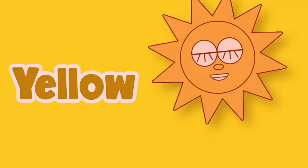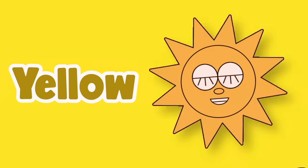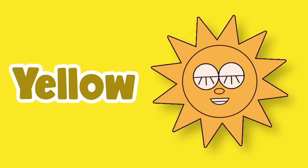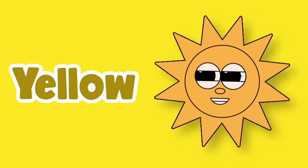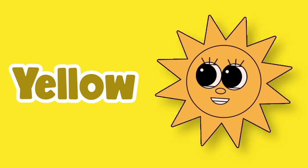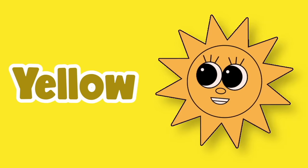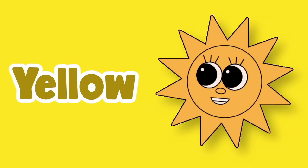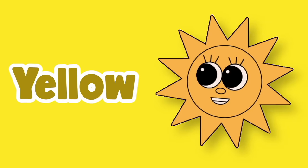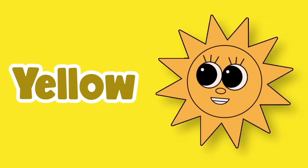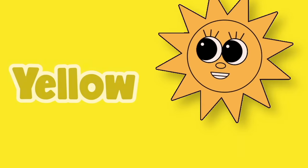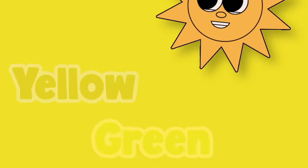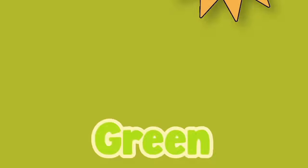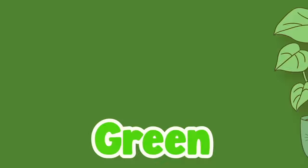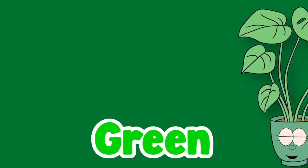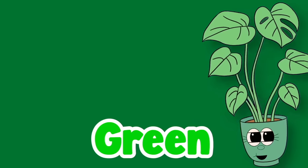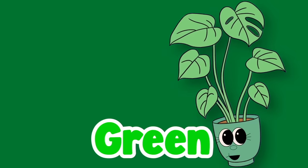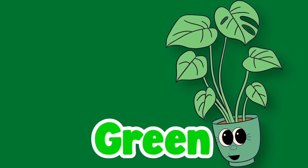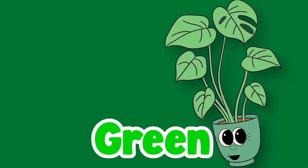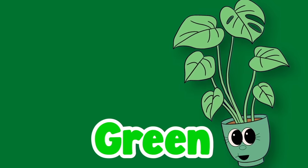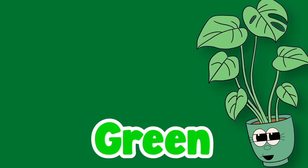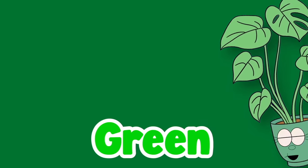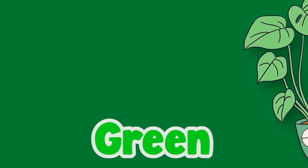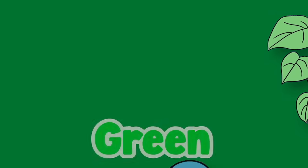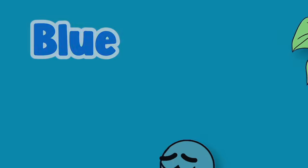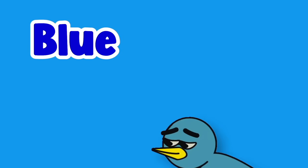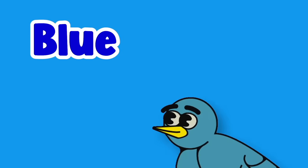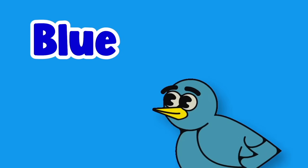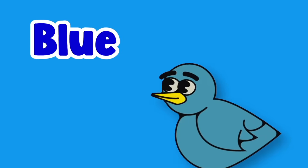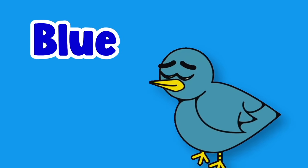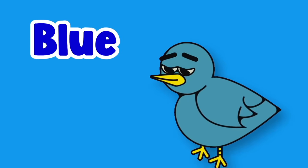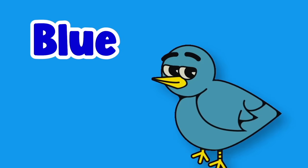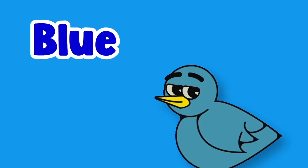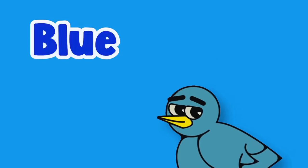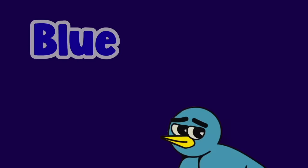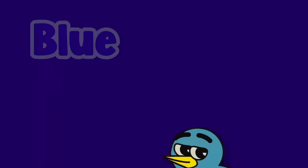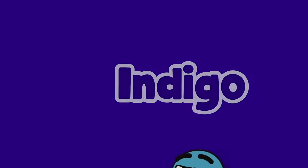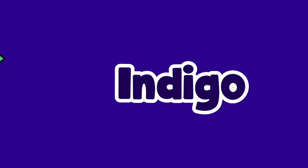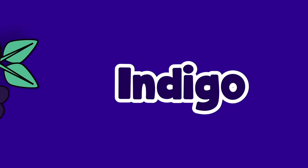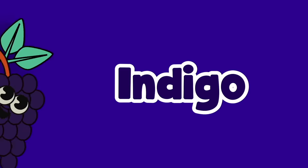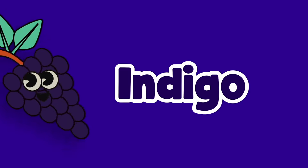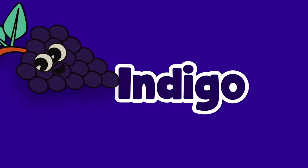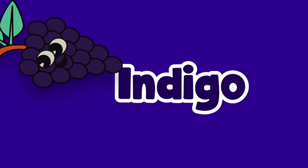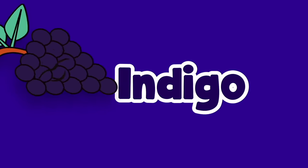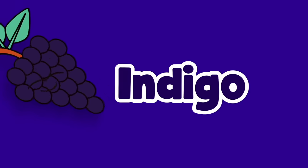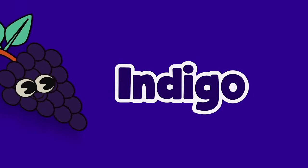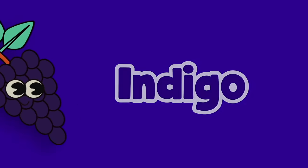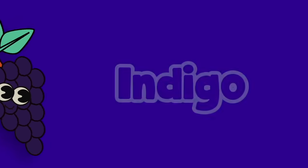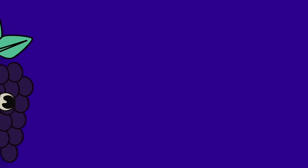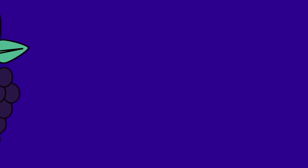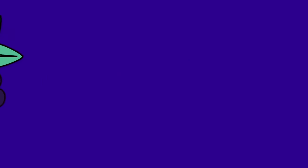orange, yellow, green, blue, indigo,